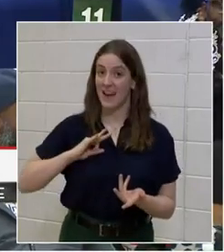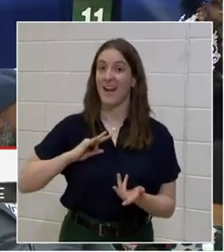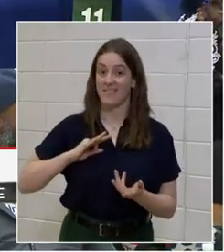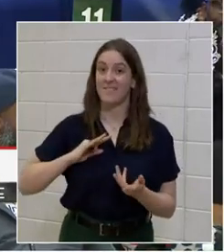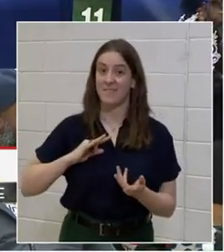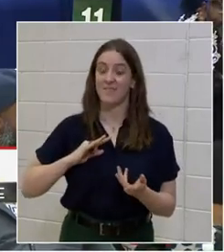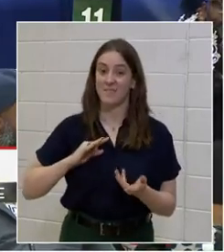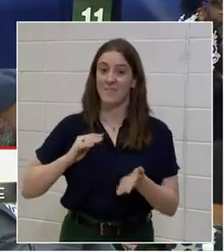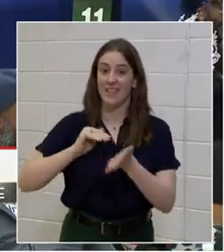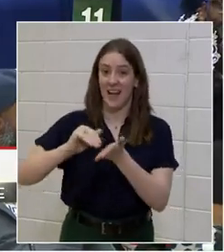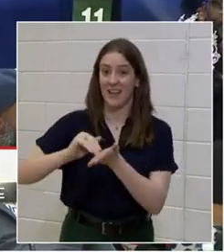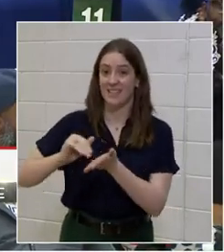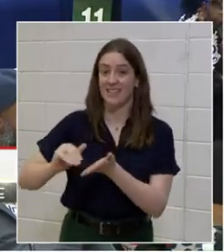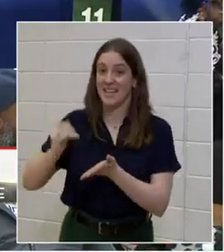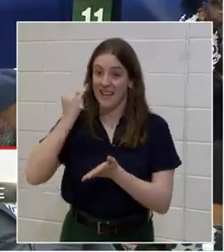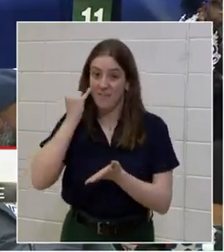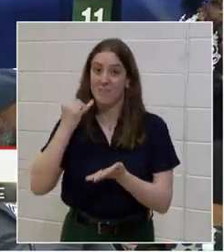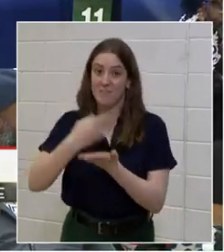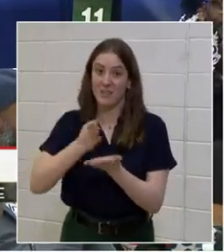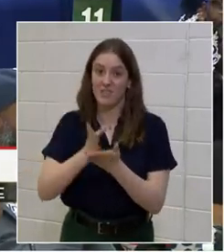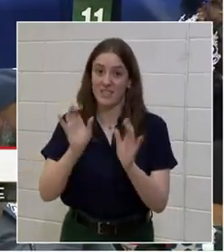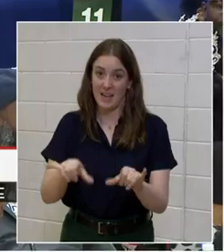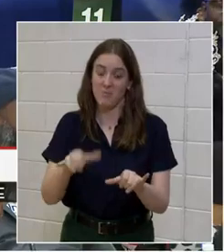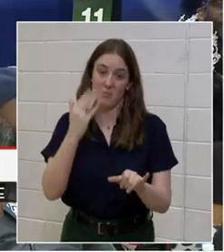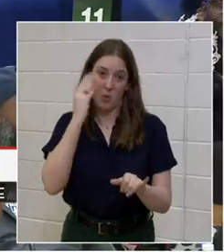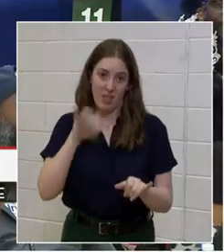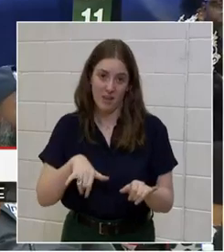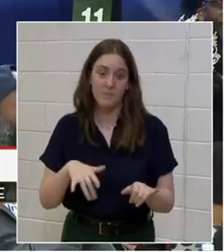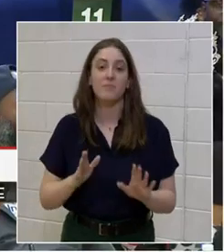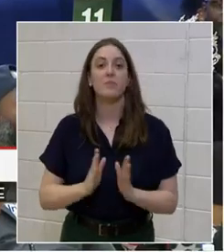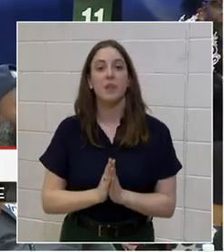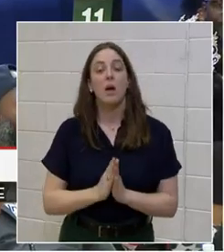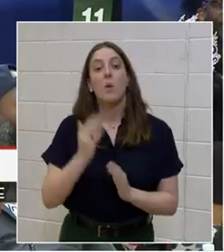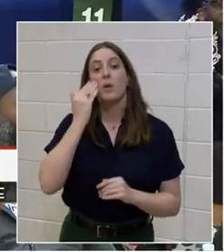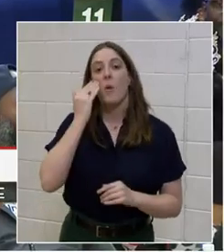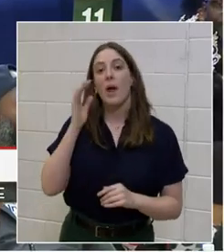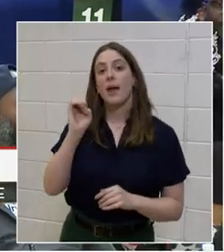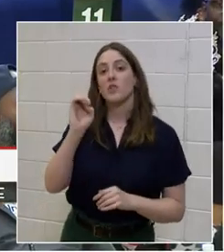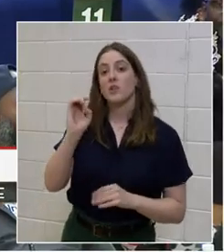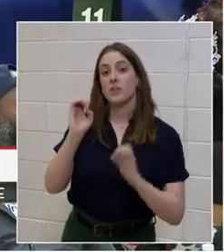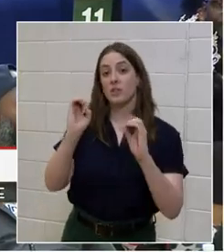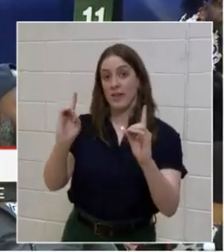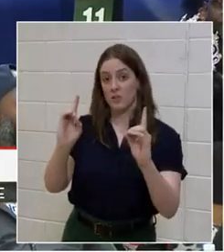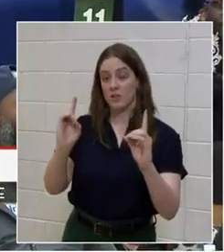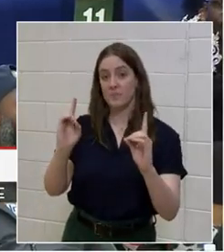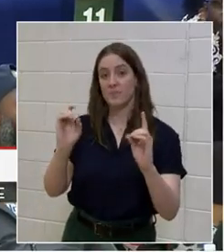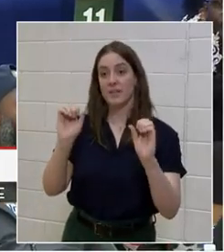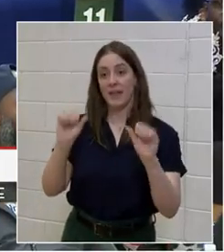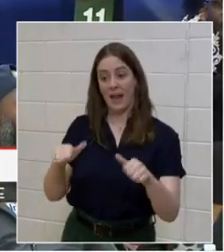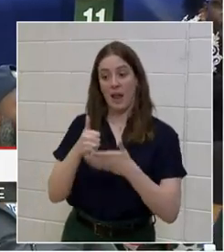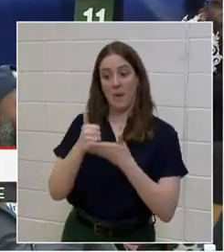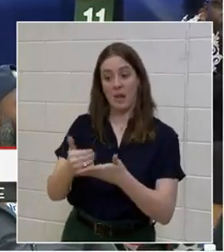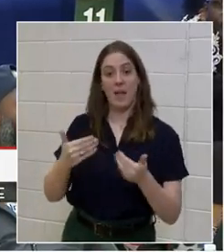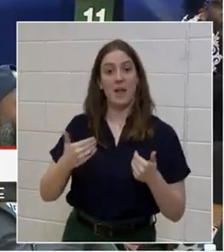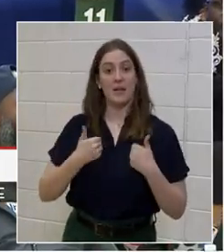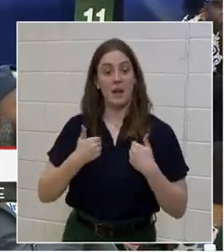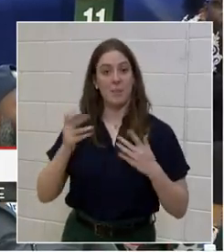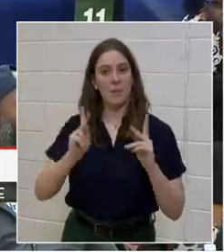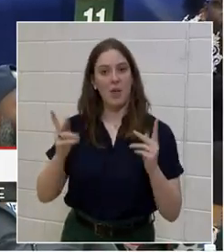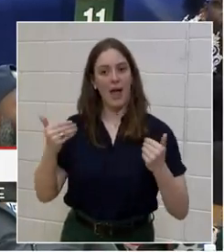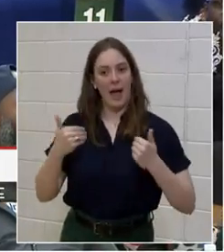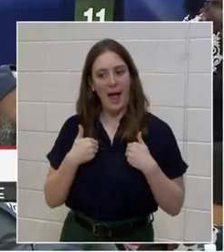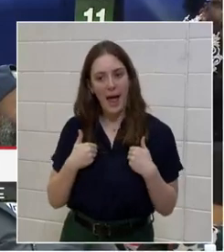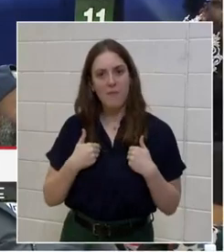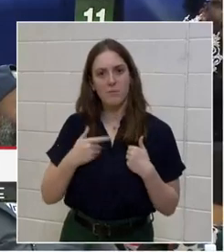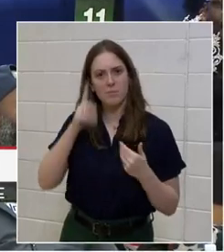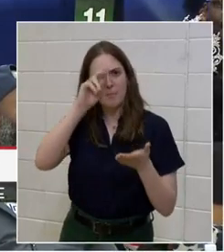even if the budget stayed the same. We also think that education can give our young folks purpose and keep